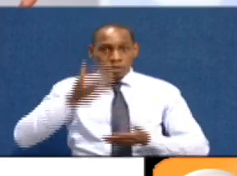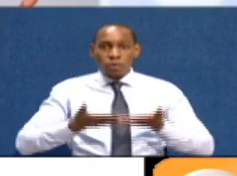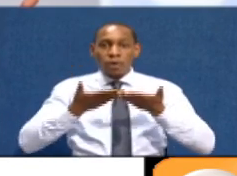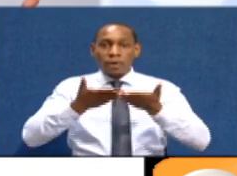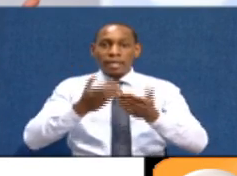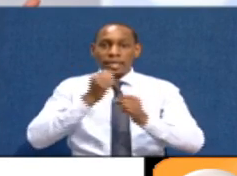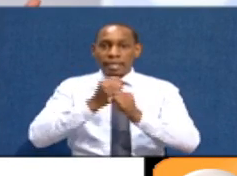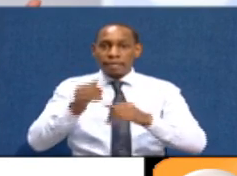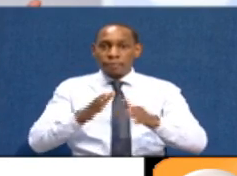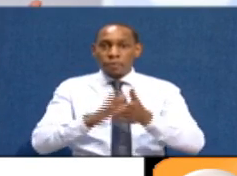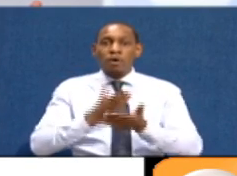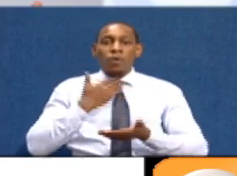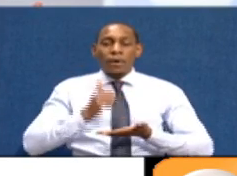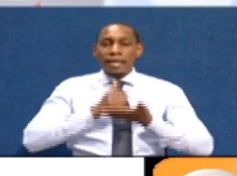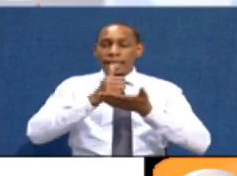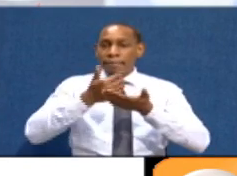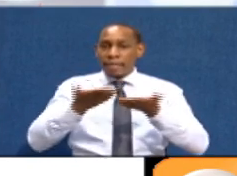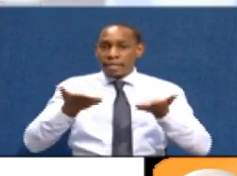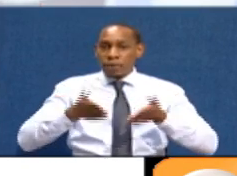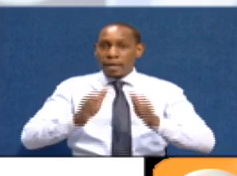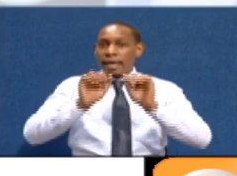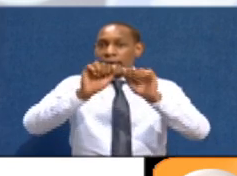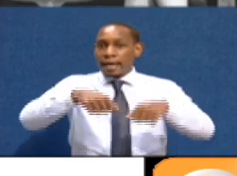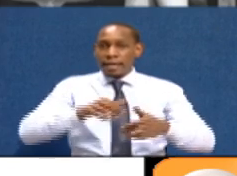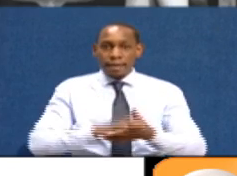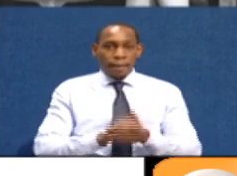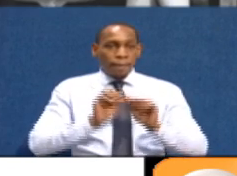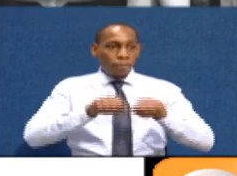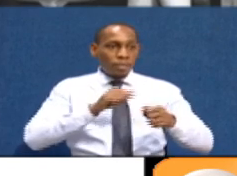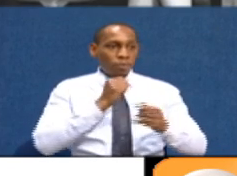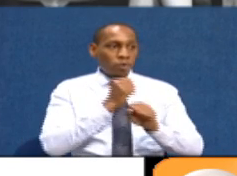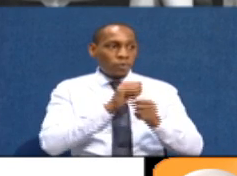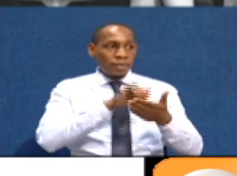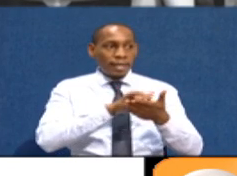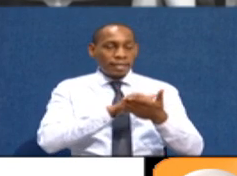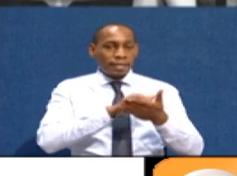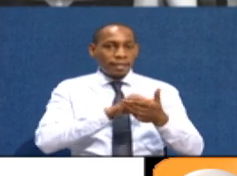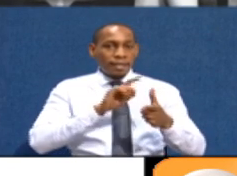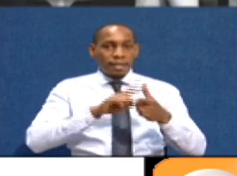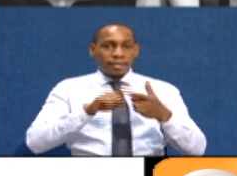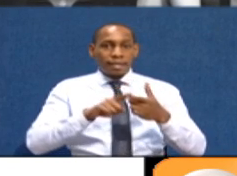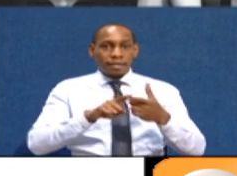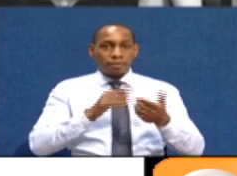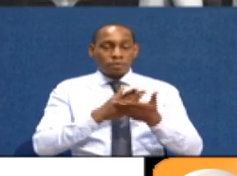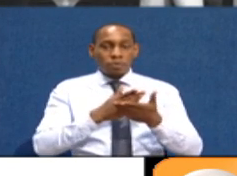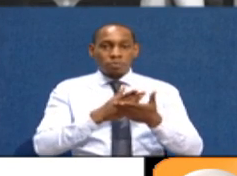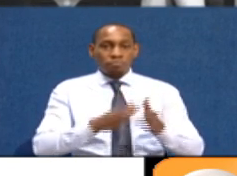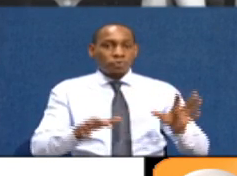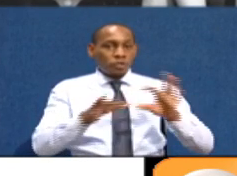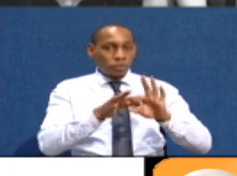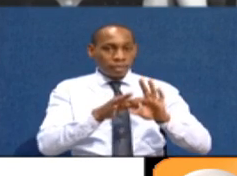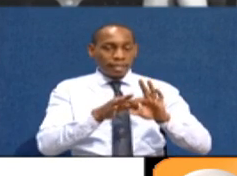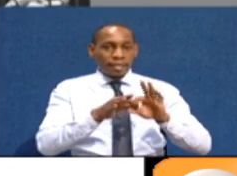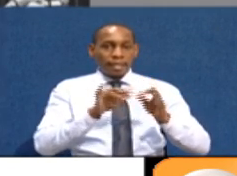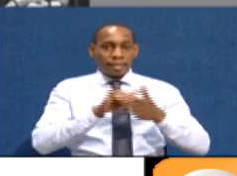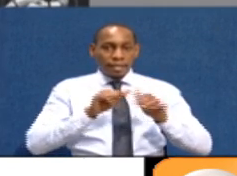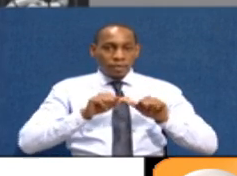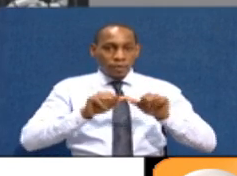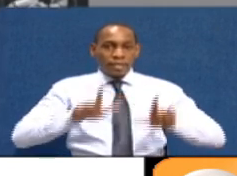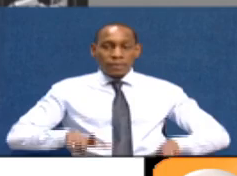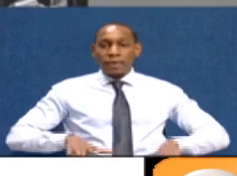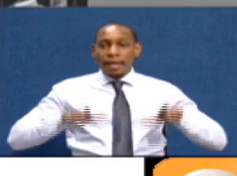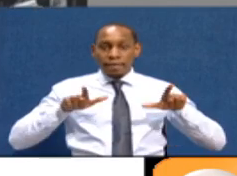give them a job. We want to help them any way we can. And if he can do that, then I'm going to stick by his side for as long as we both shall live